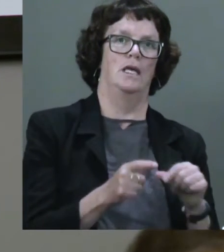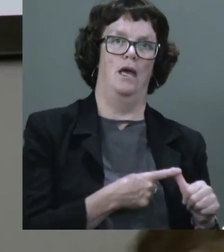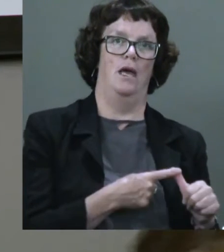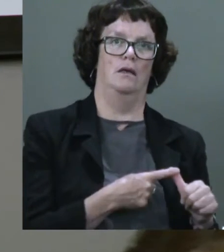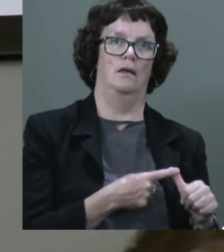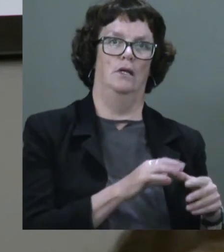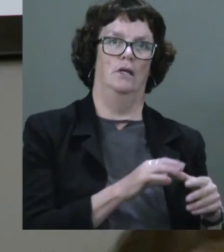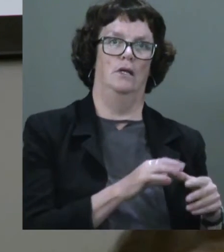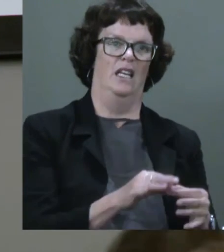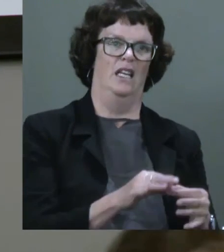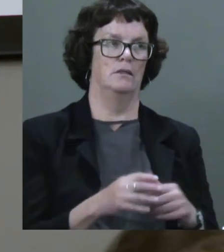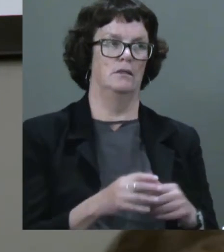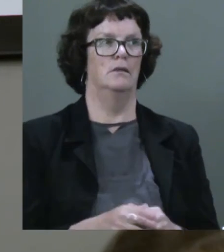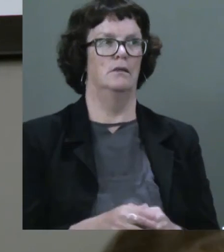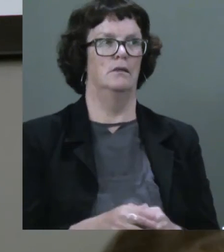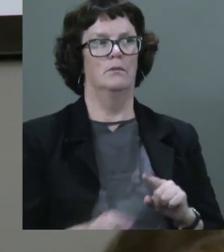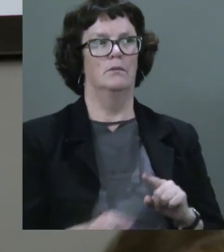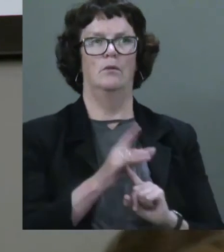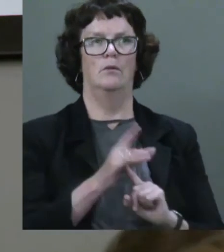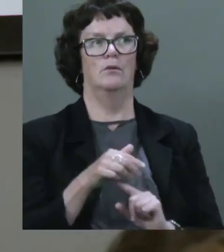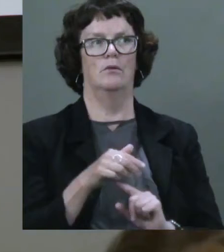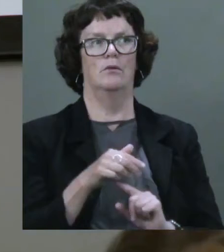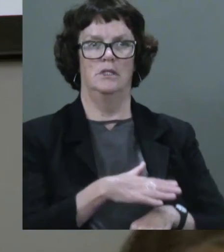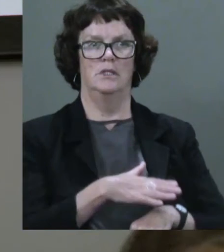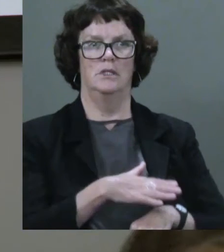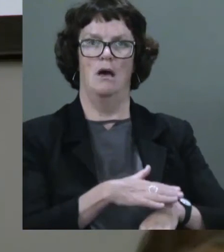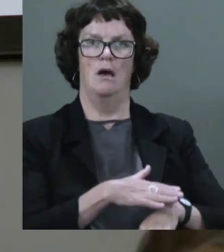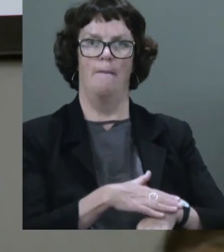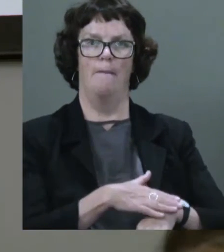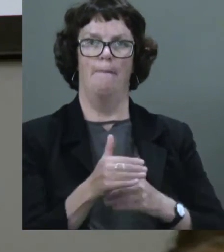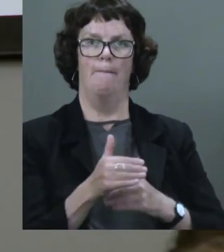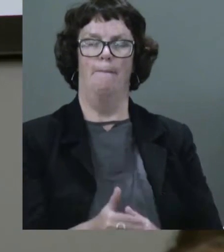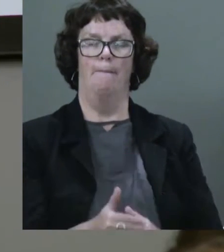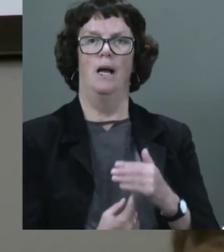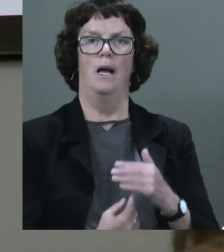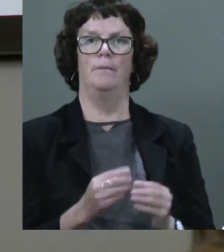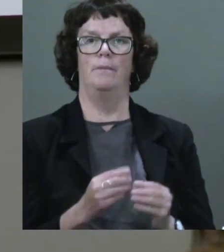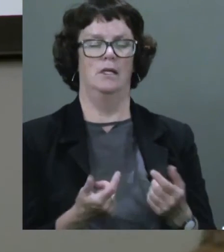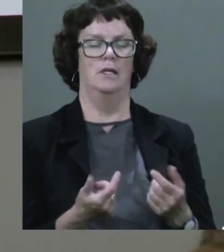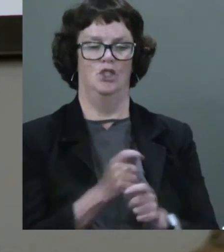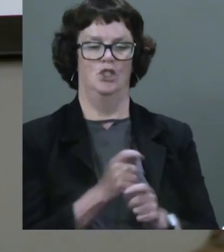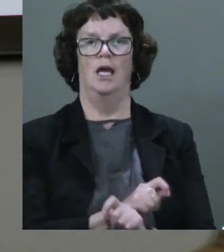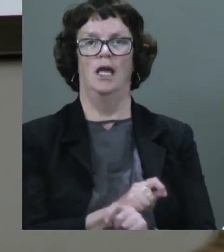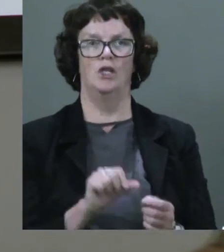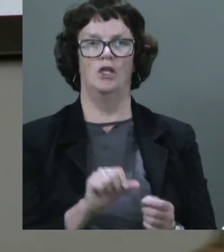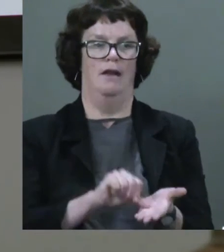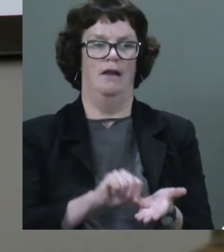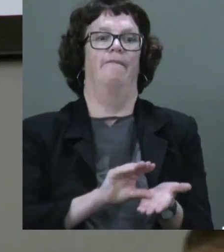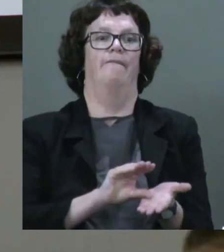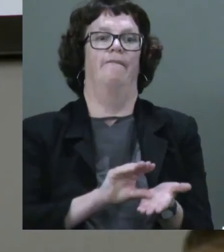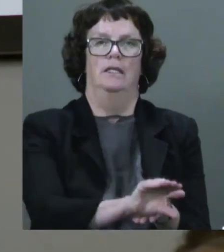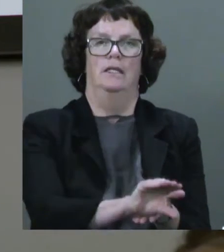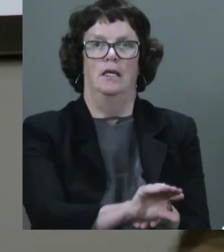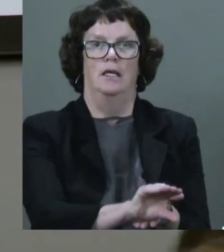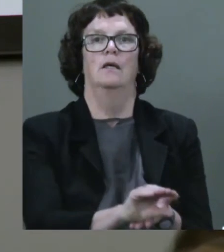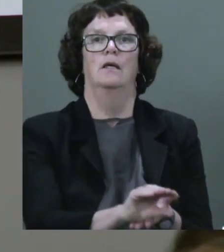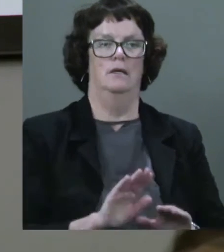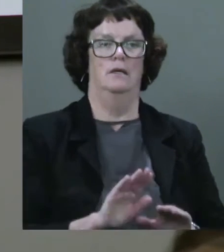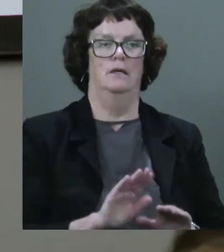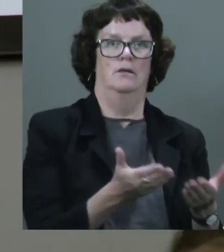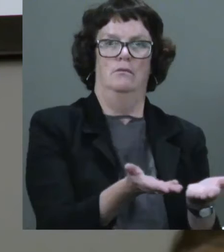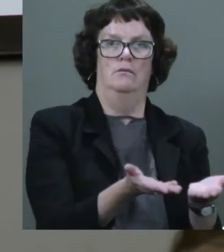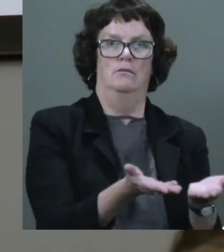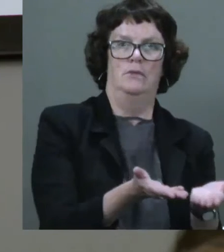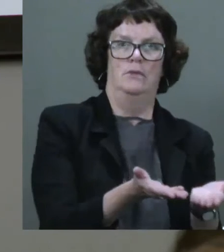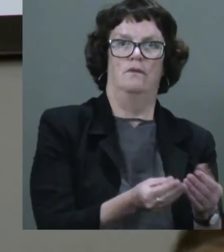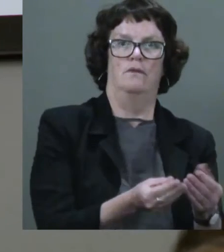of the most significant things that happened in that period of time was a fundamental shift in funding of service providers. So